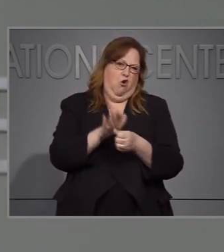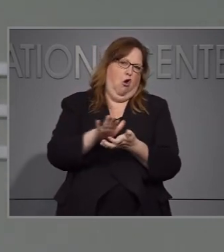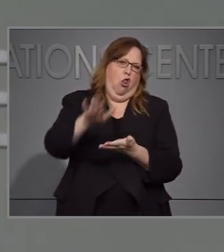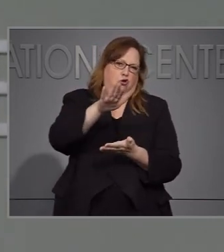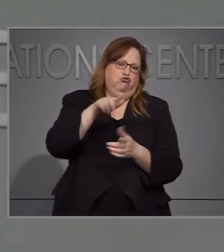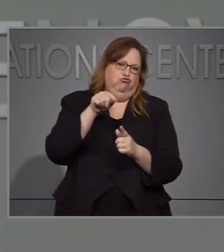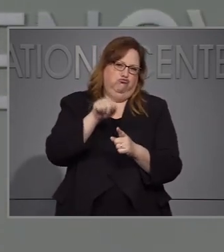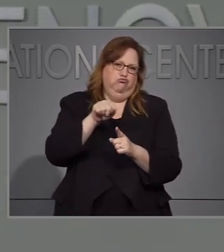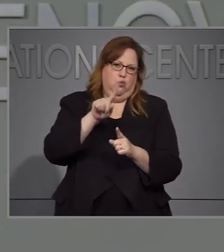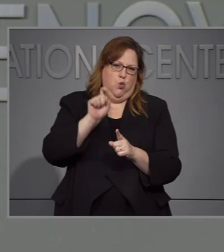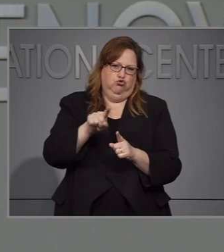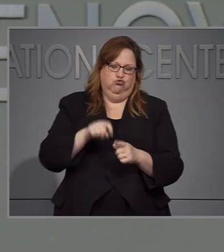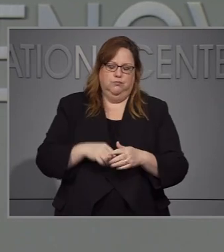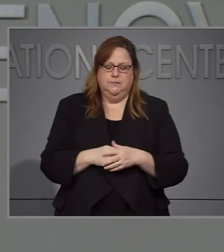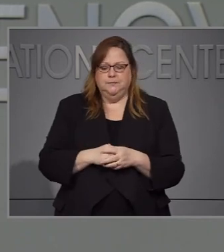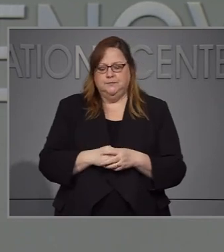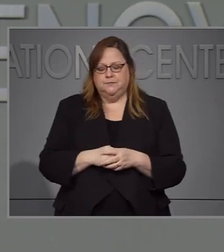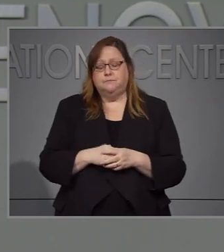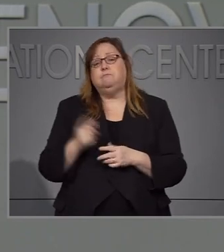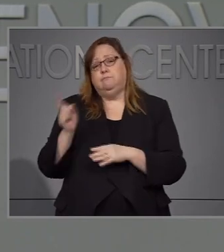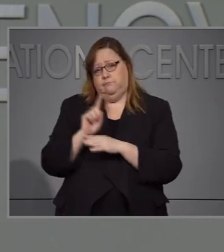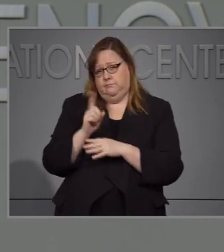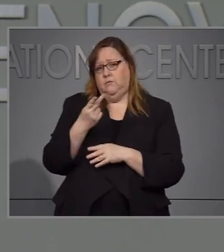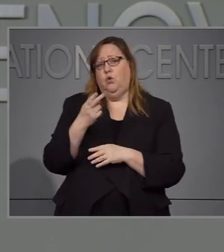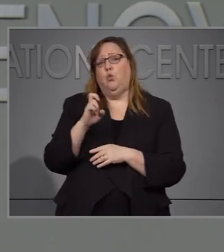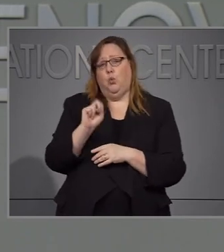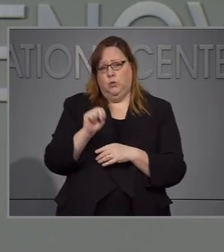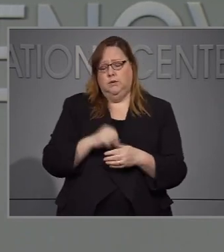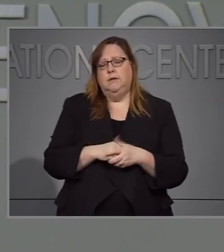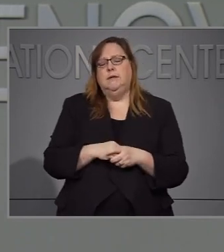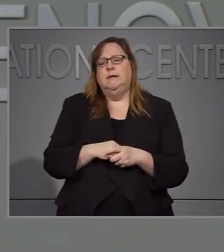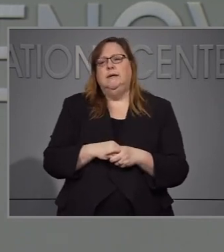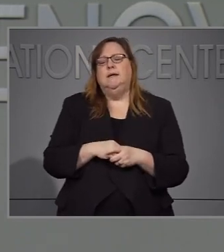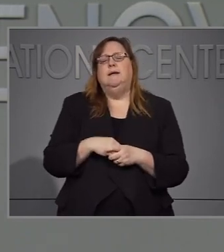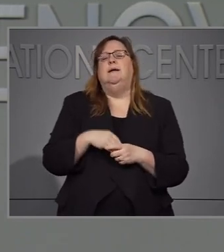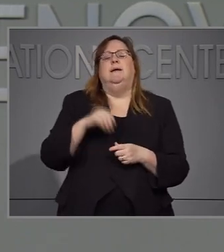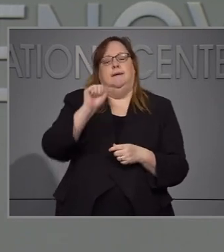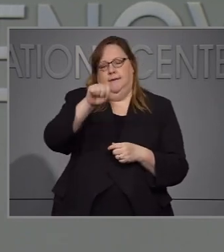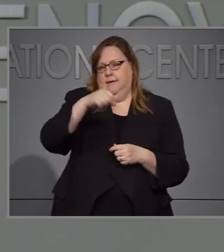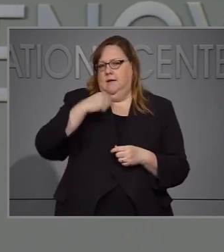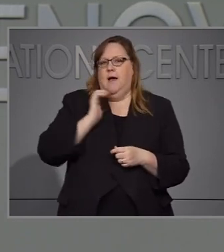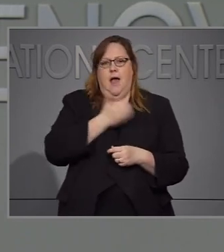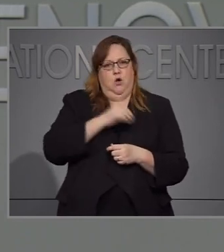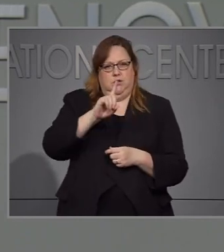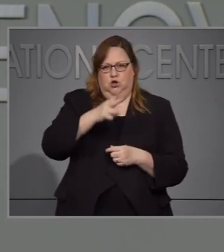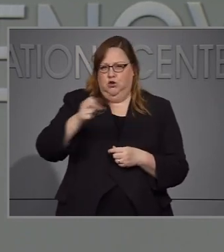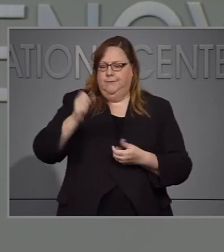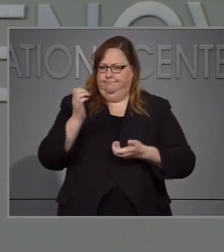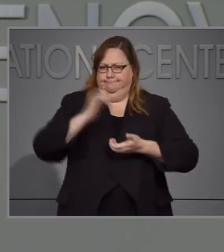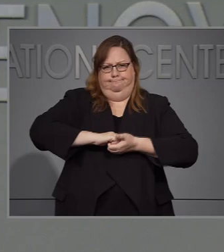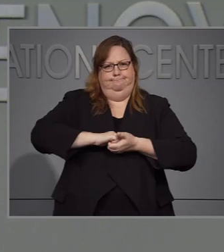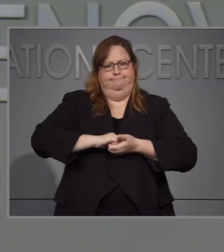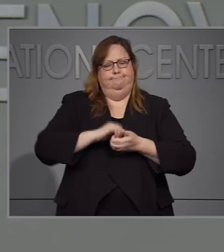Sure. Just briefly to say that our department has been working collaboratively with the Institutes of Higher Education on making sure that